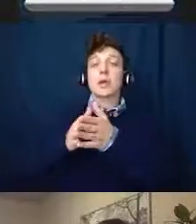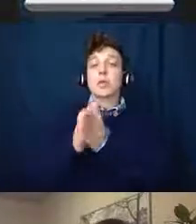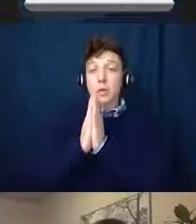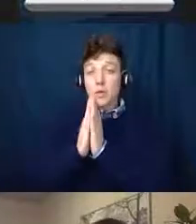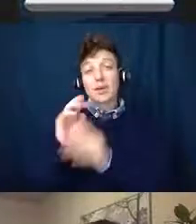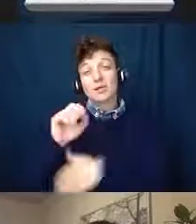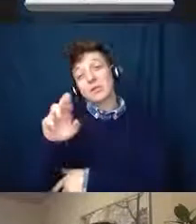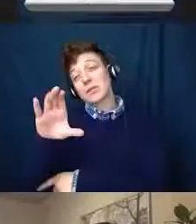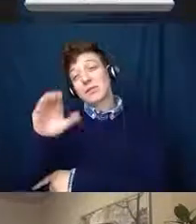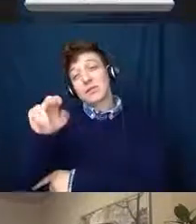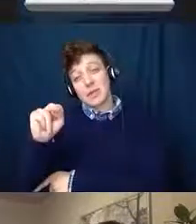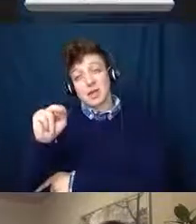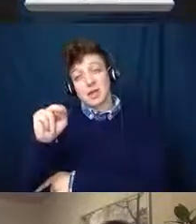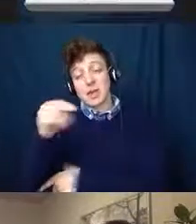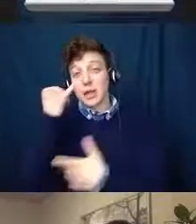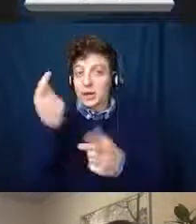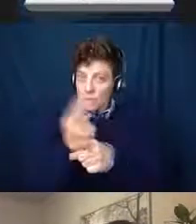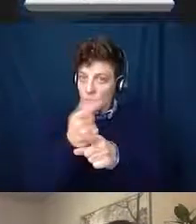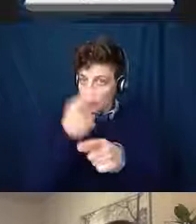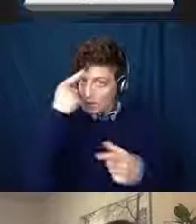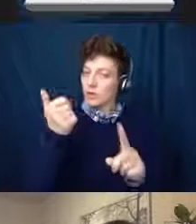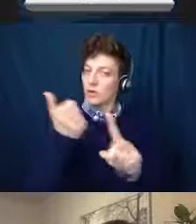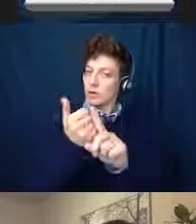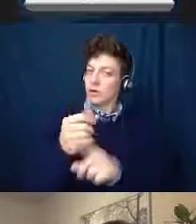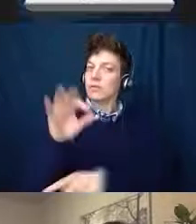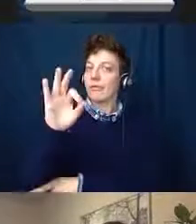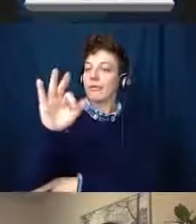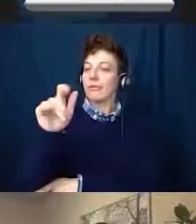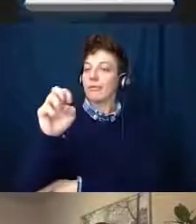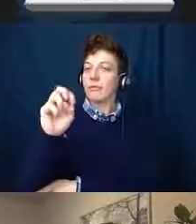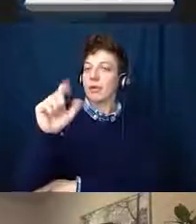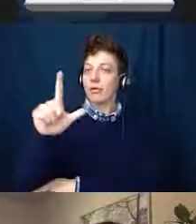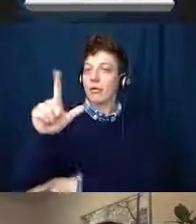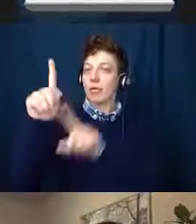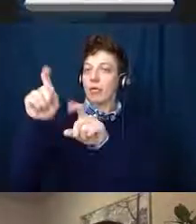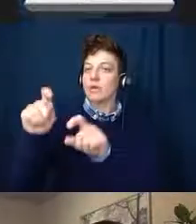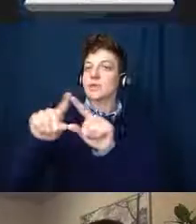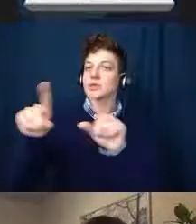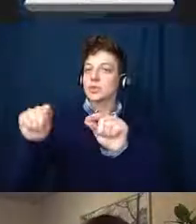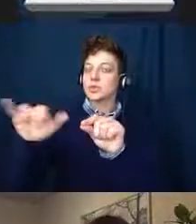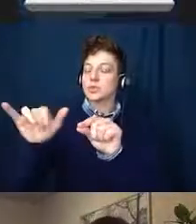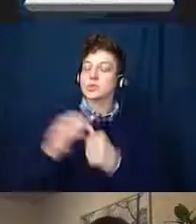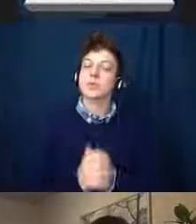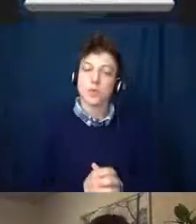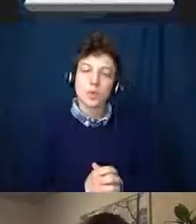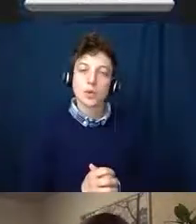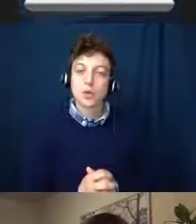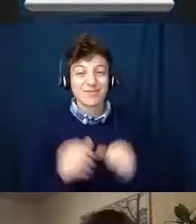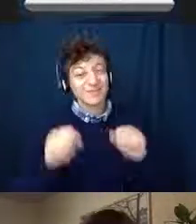if appropriate for you, fentanyl test strips as well. You can also always